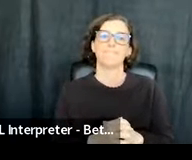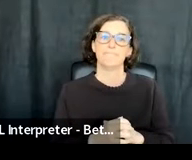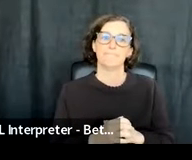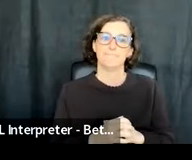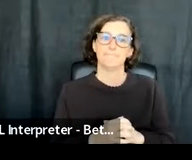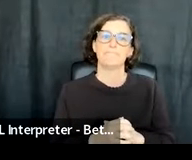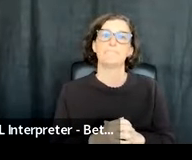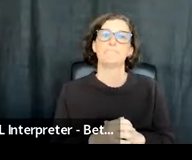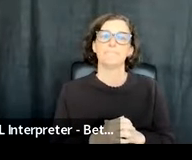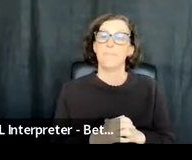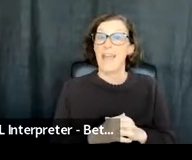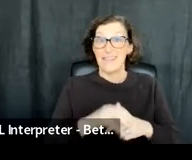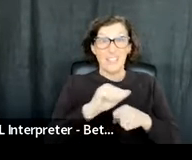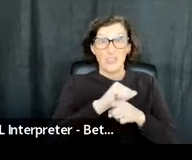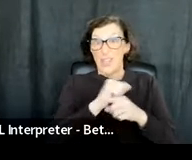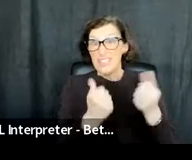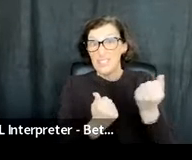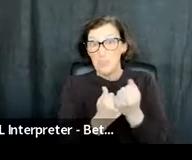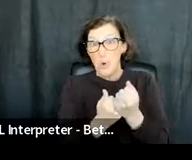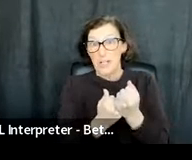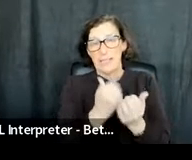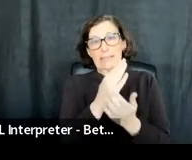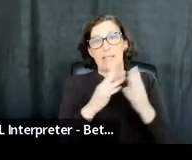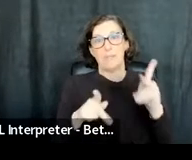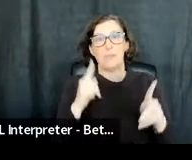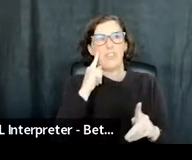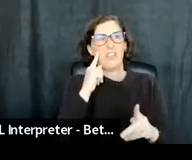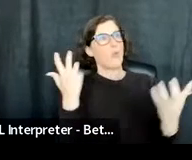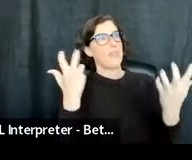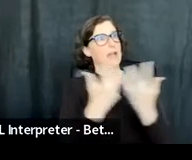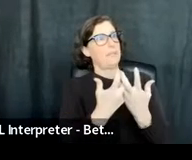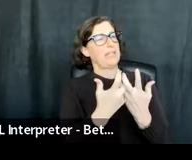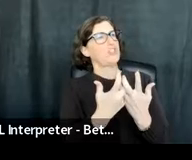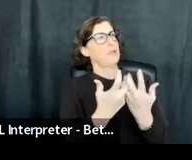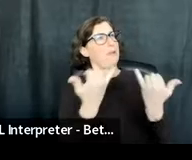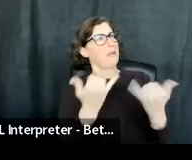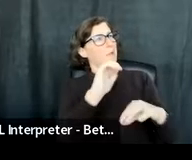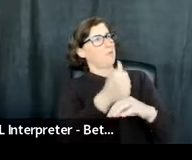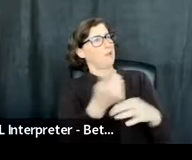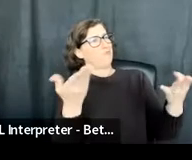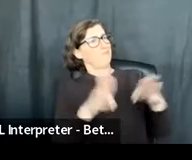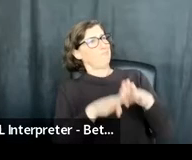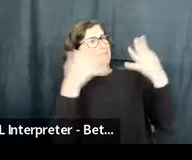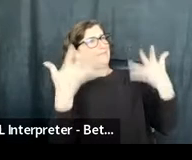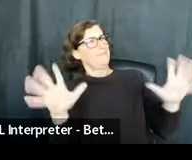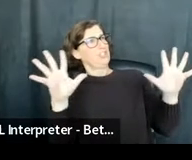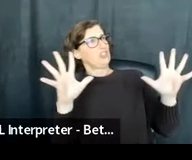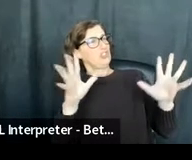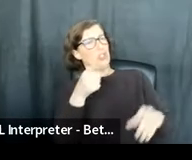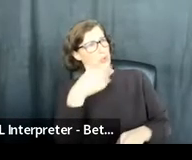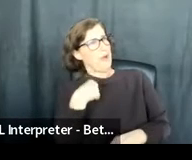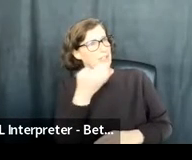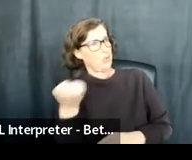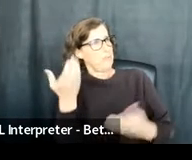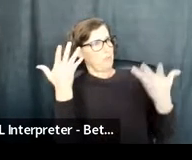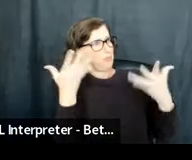post-training support. A lot of times people think that the accommodation is quote closed when the equipment has been delivered and the